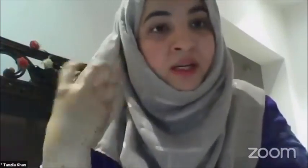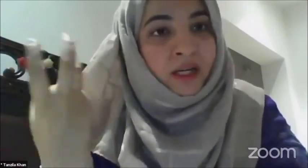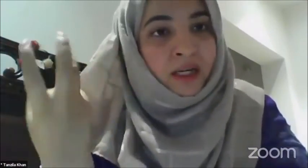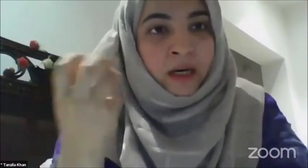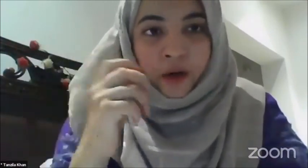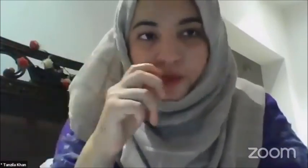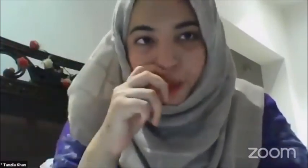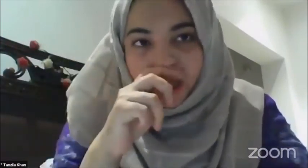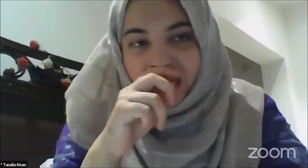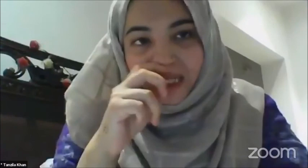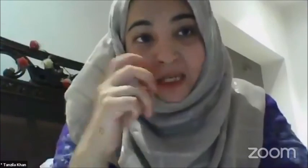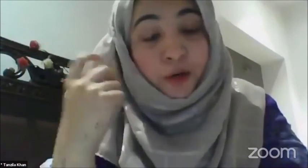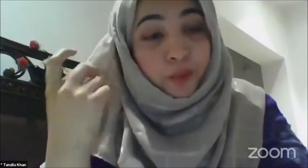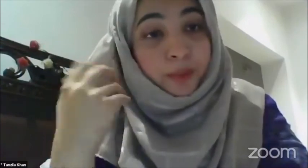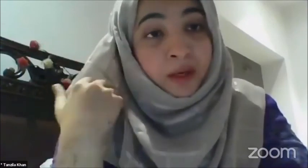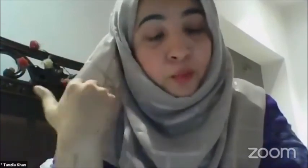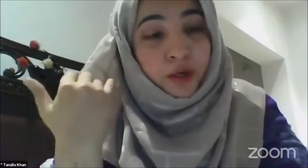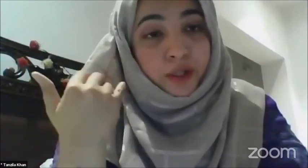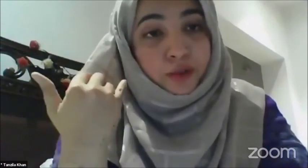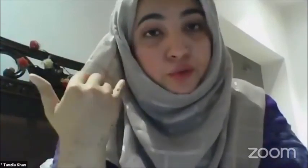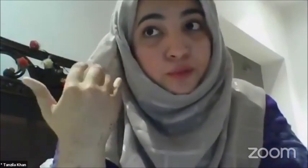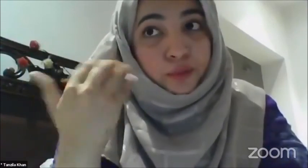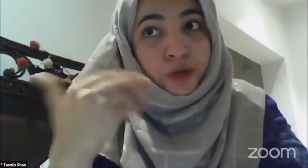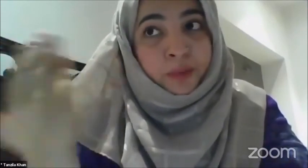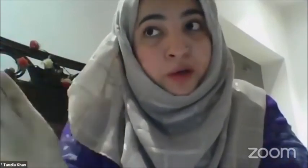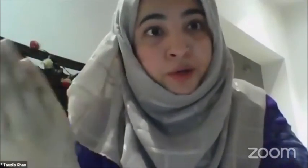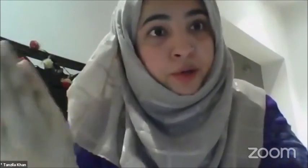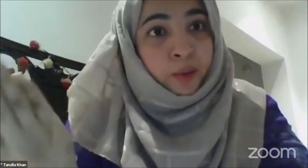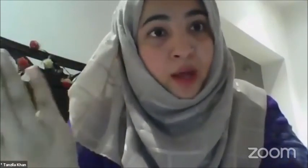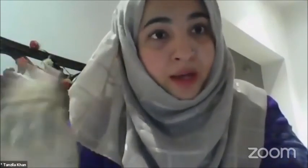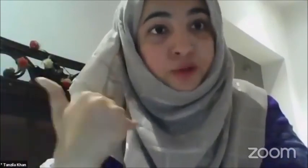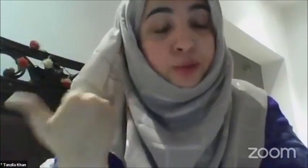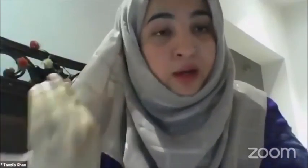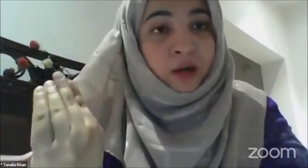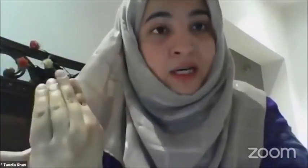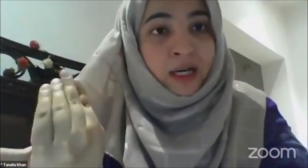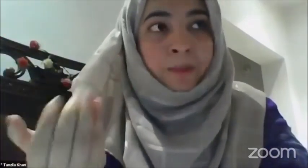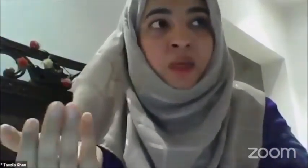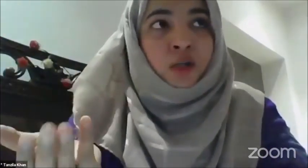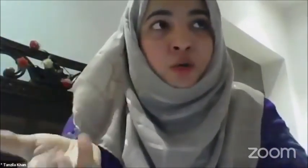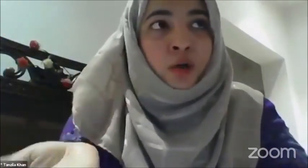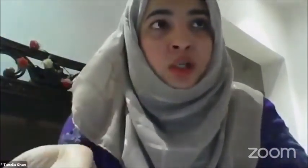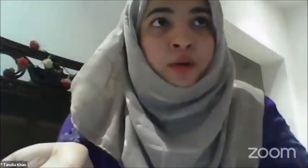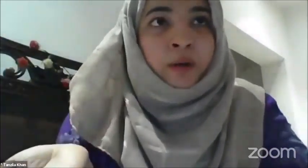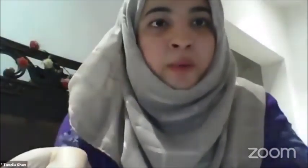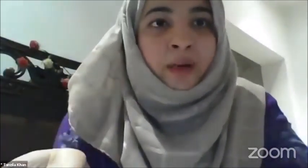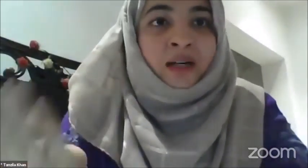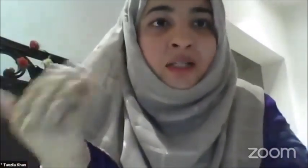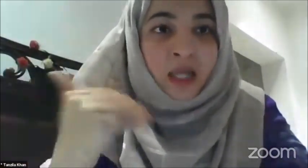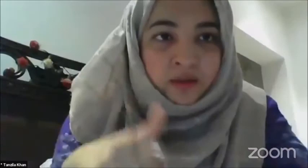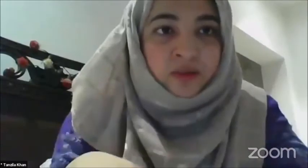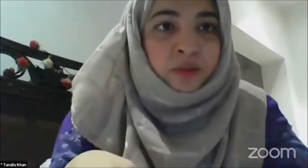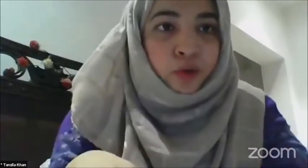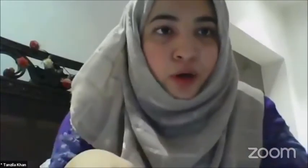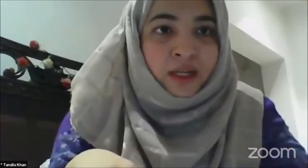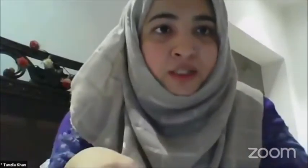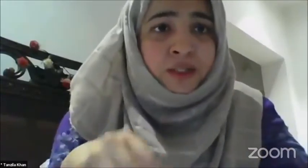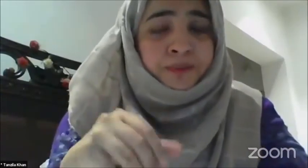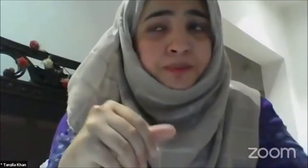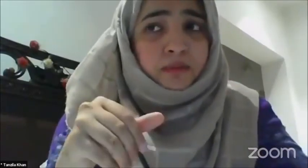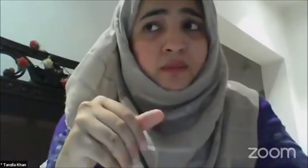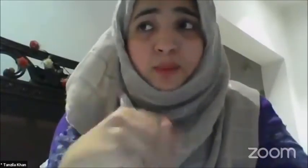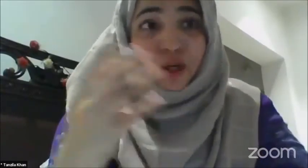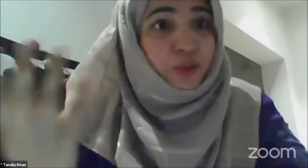We did get a lot of queries. A lot of women wanted to know more about coronavirus through our hotline. So we also equipped ourselves with more